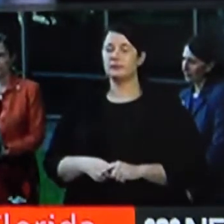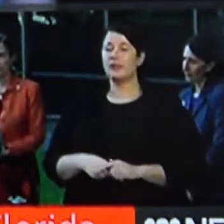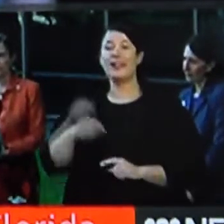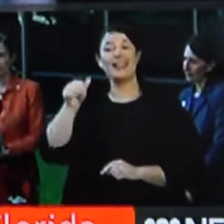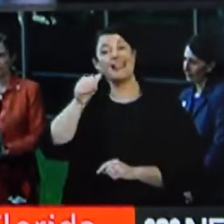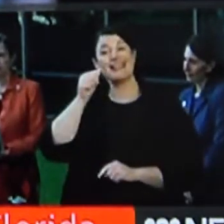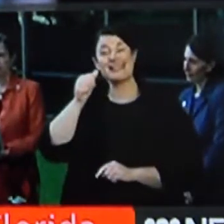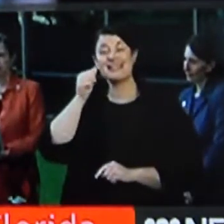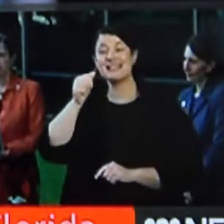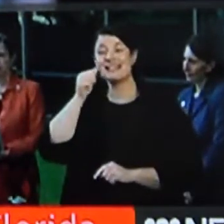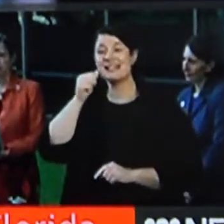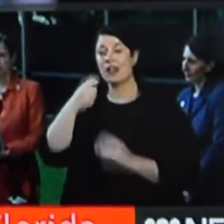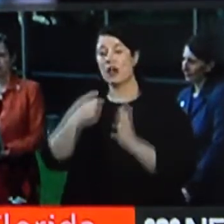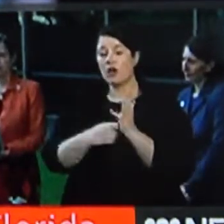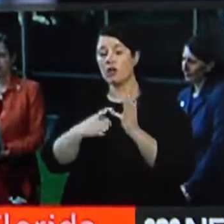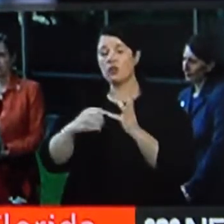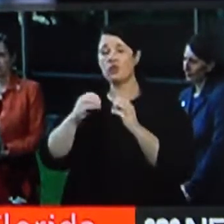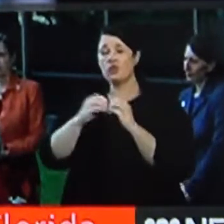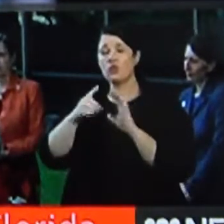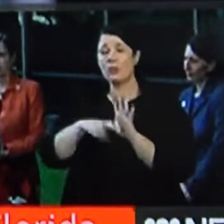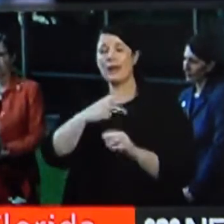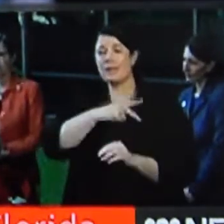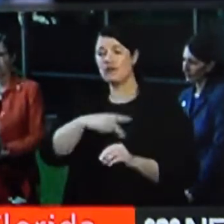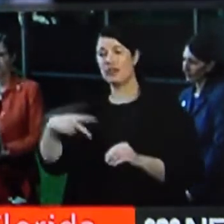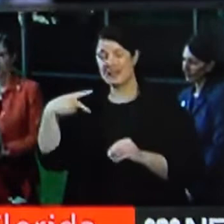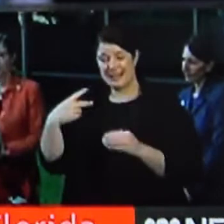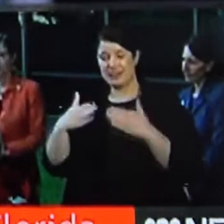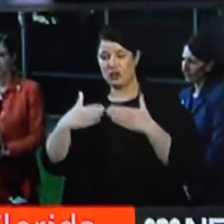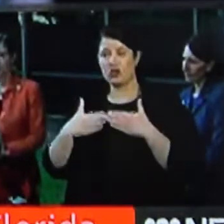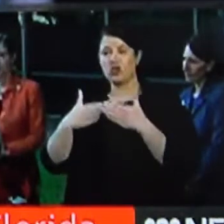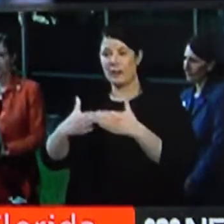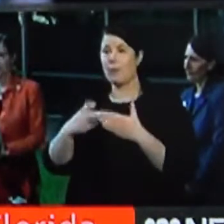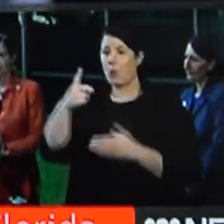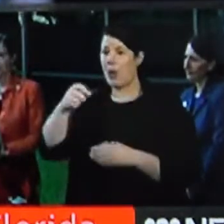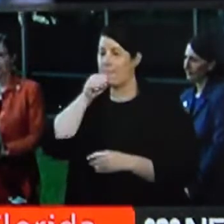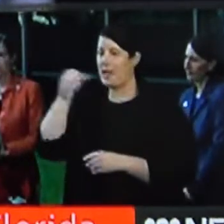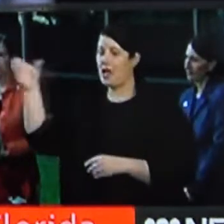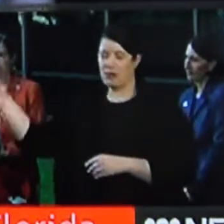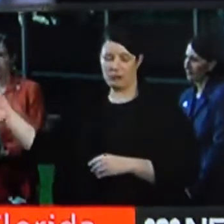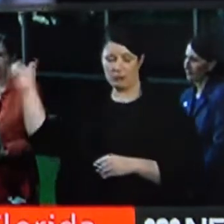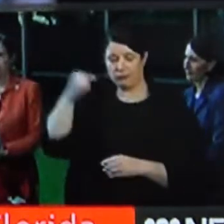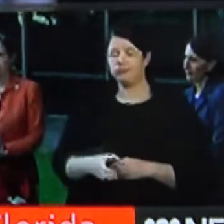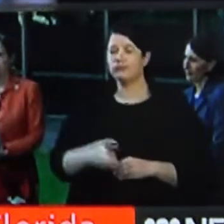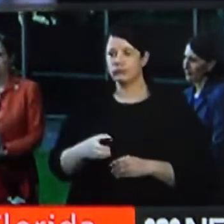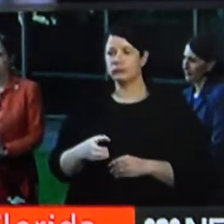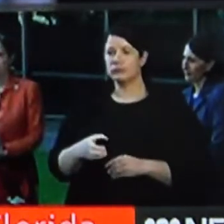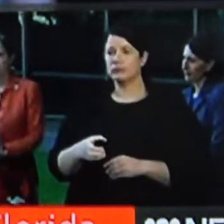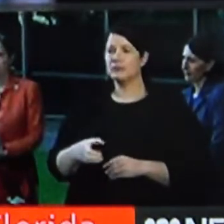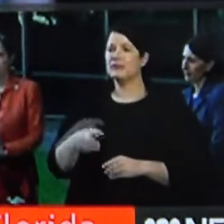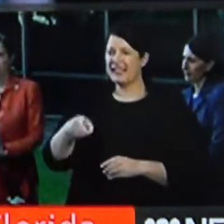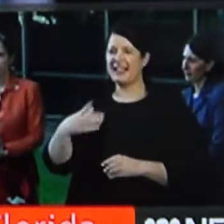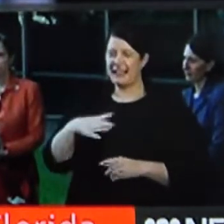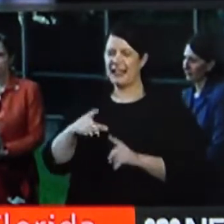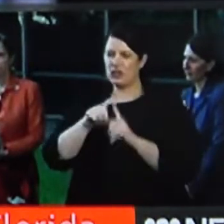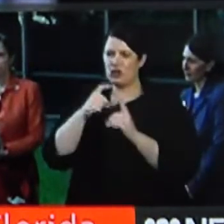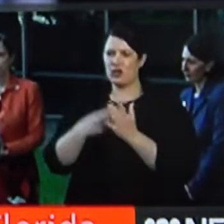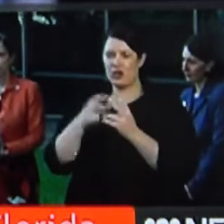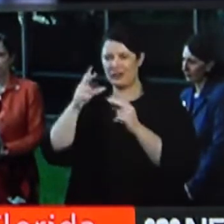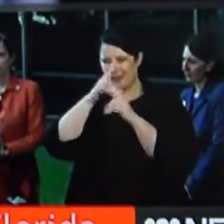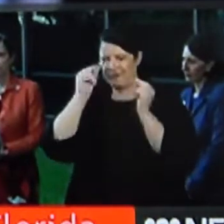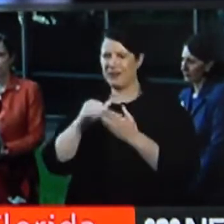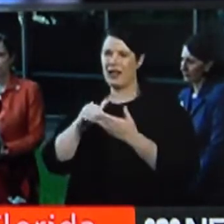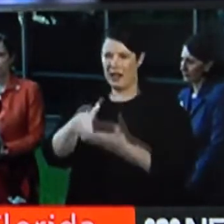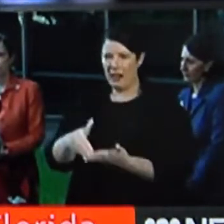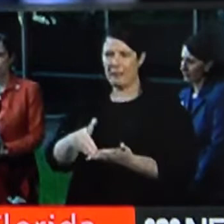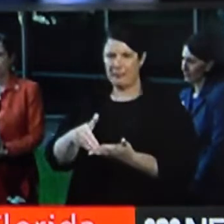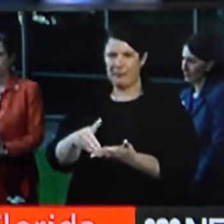relation to Ruby Princess. 1 man was taken off who needed more intense medical